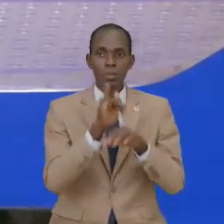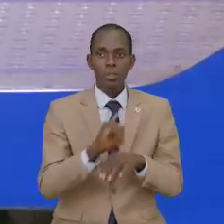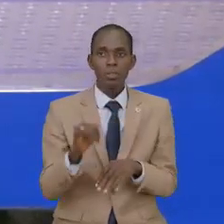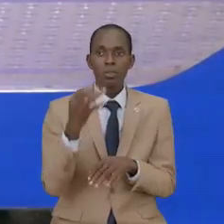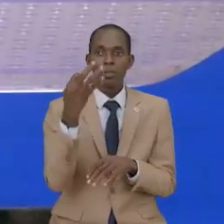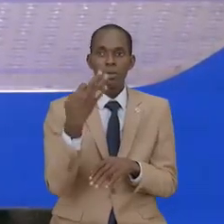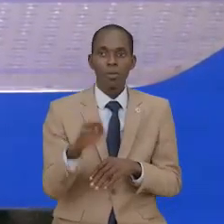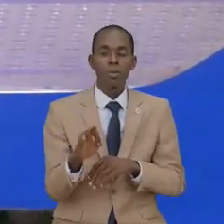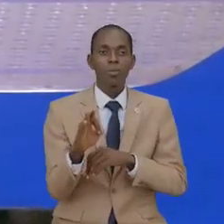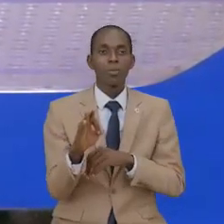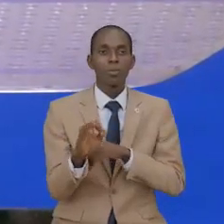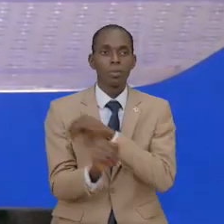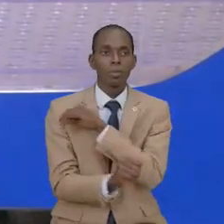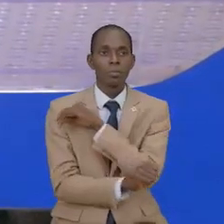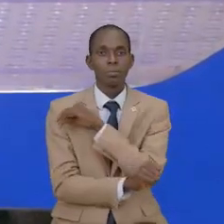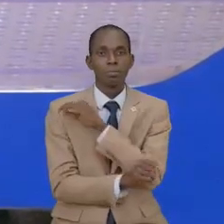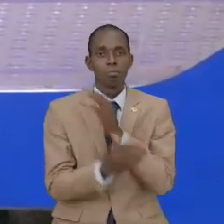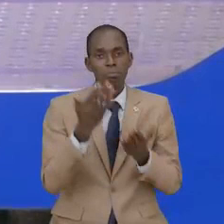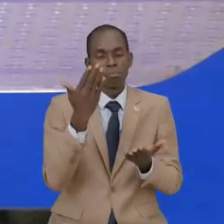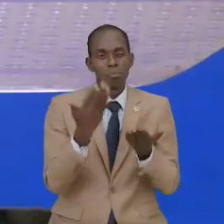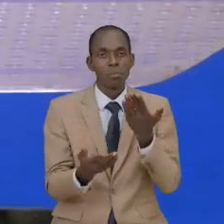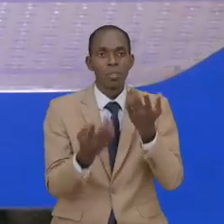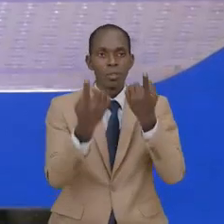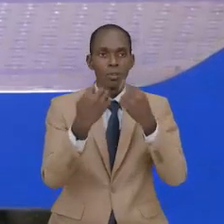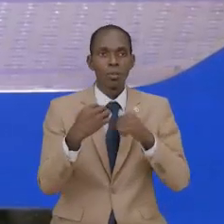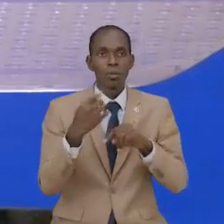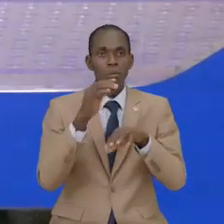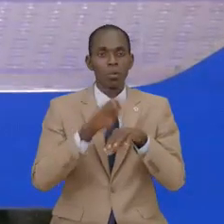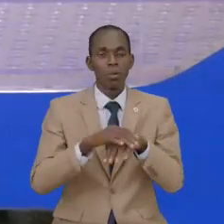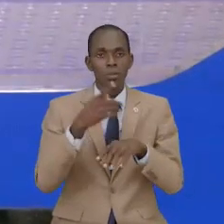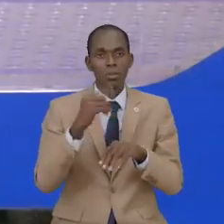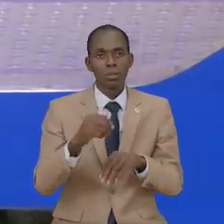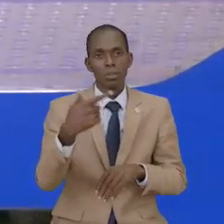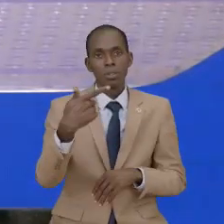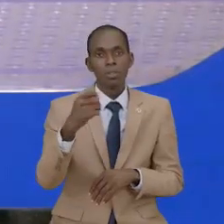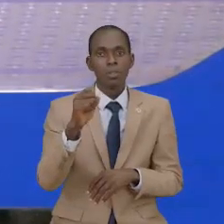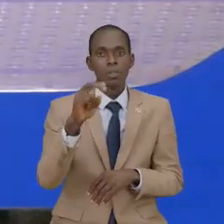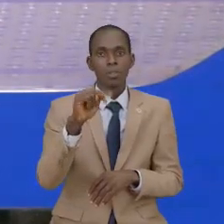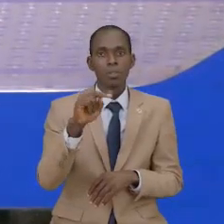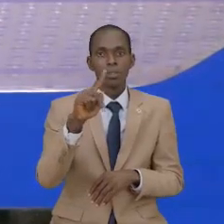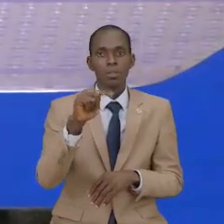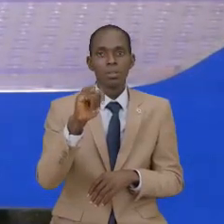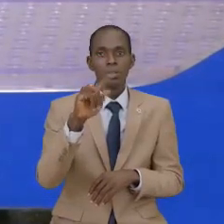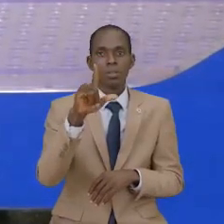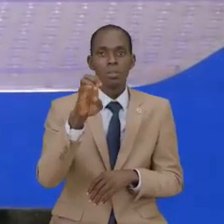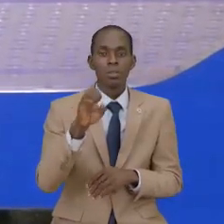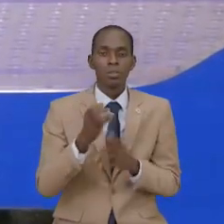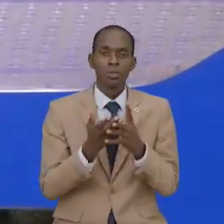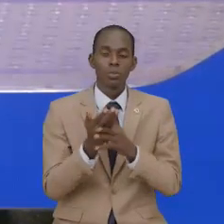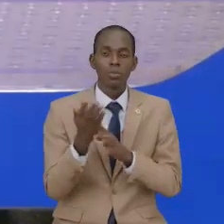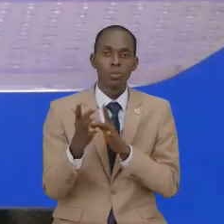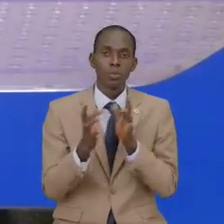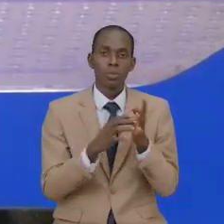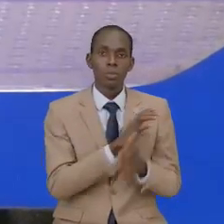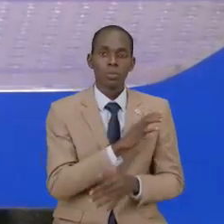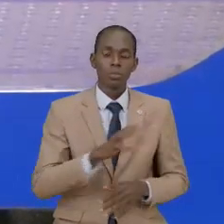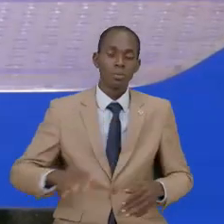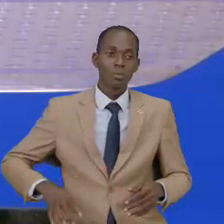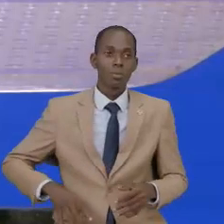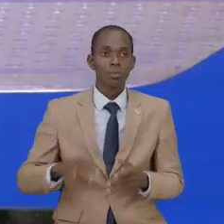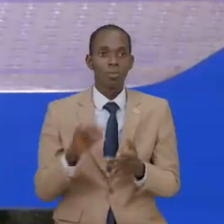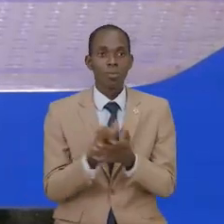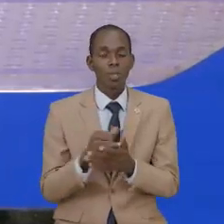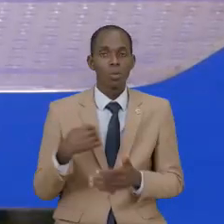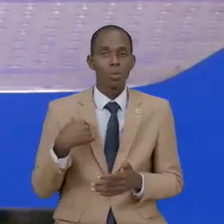of Abraham might come on the Gentiles through Jesus Christ, that